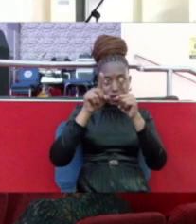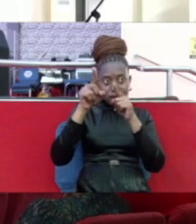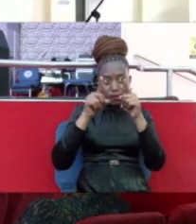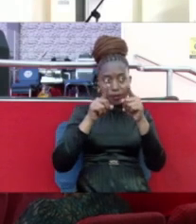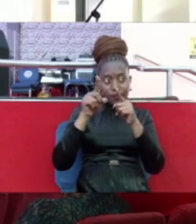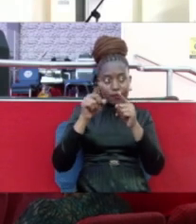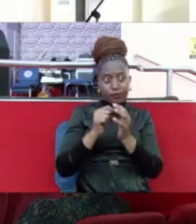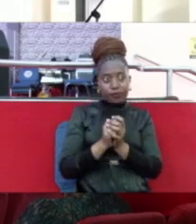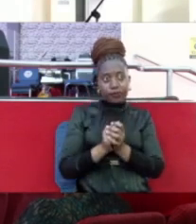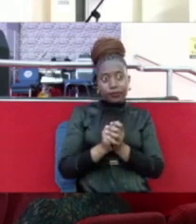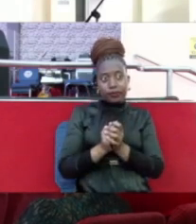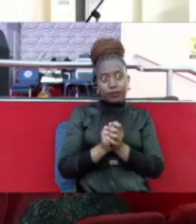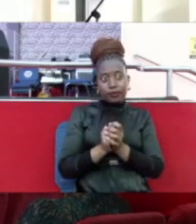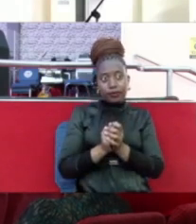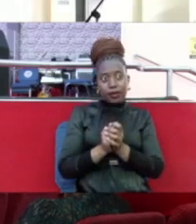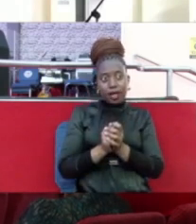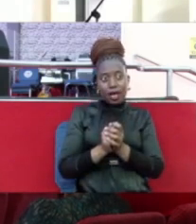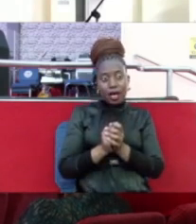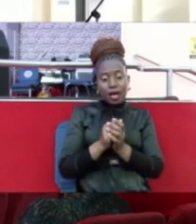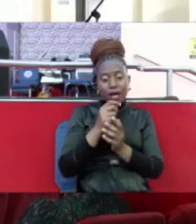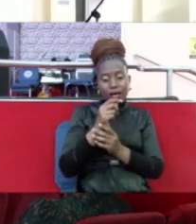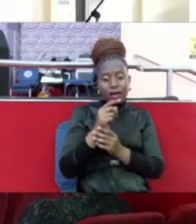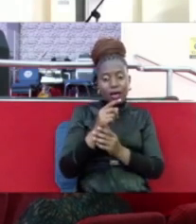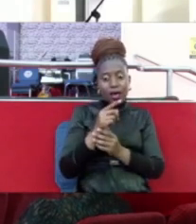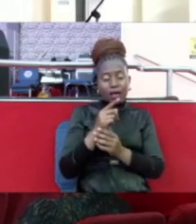Now they're not coming to see the Kikuyu